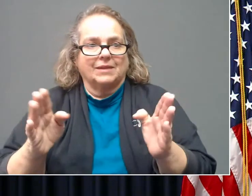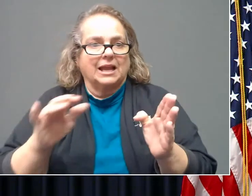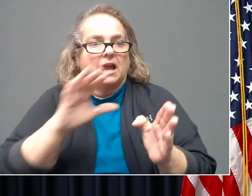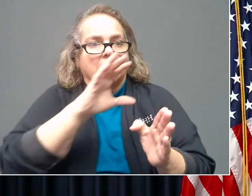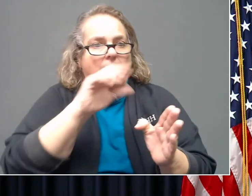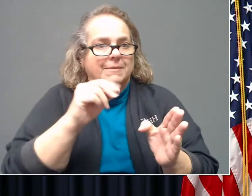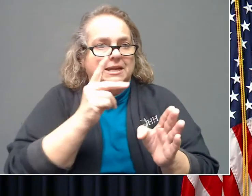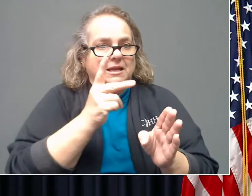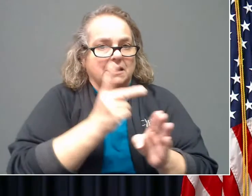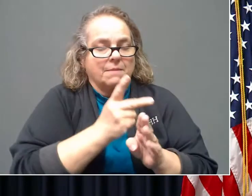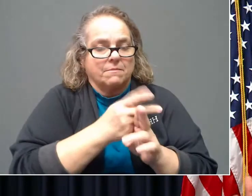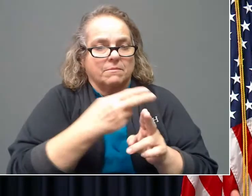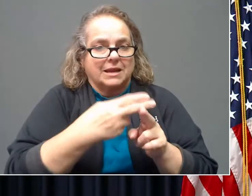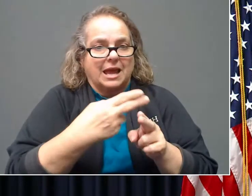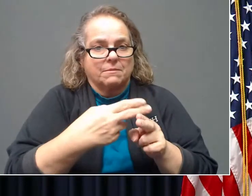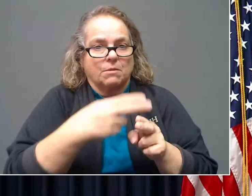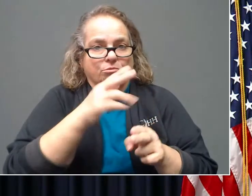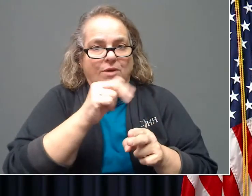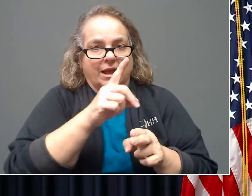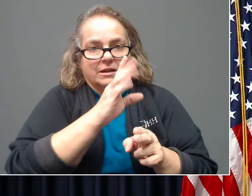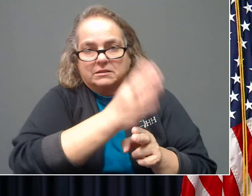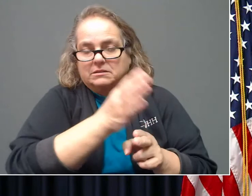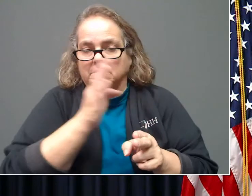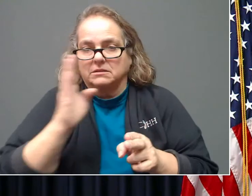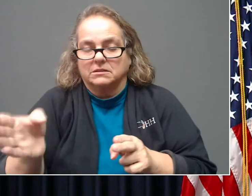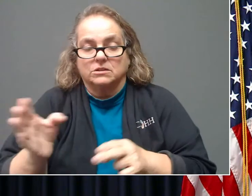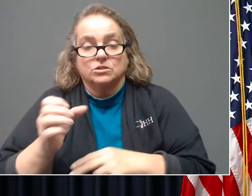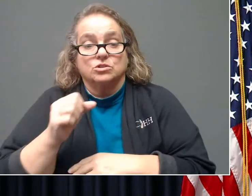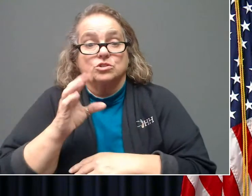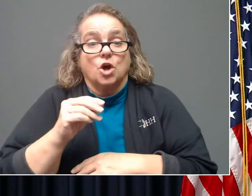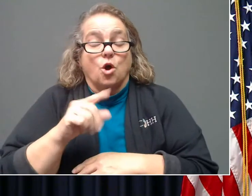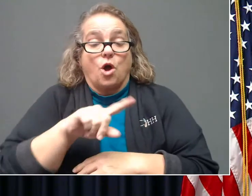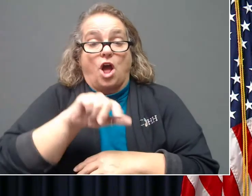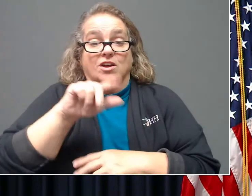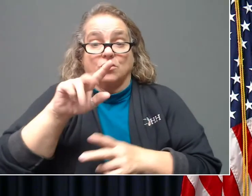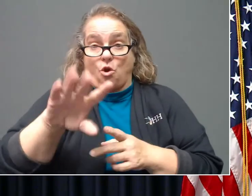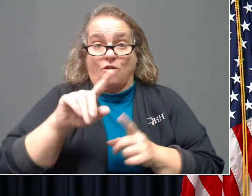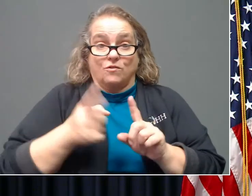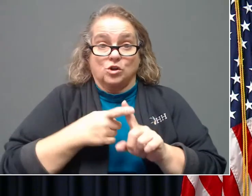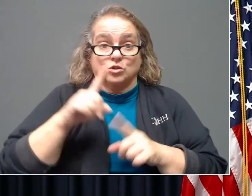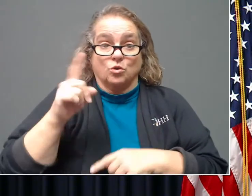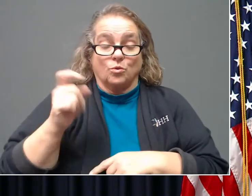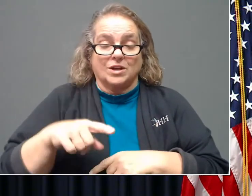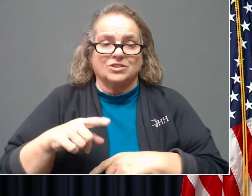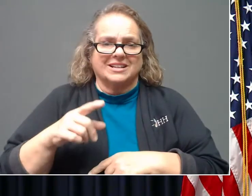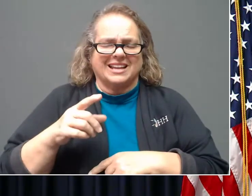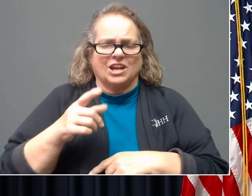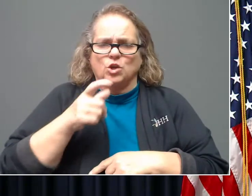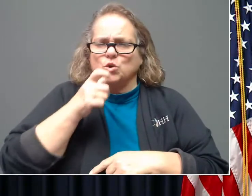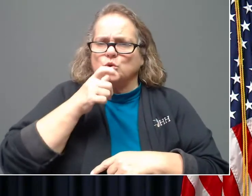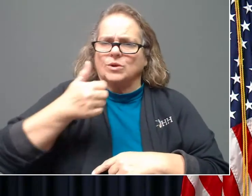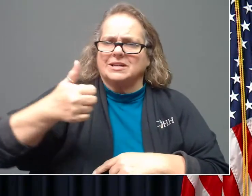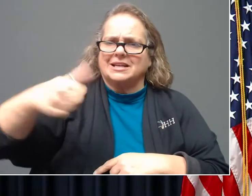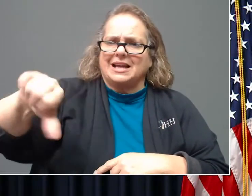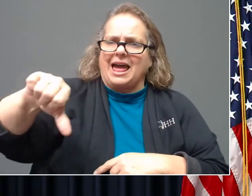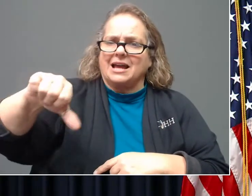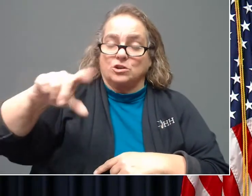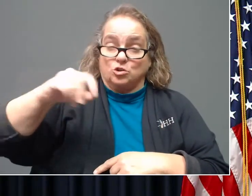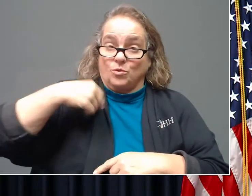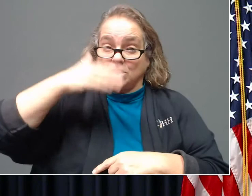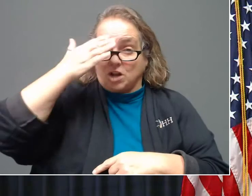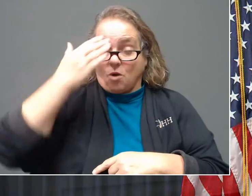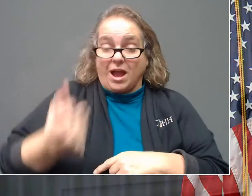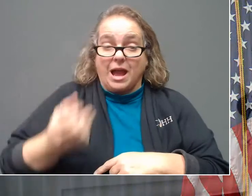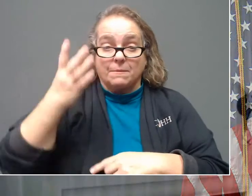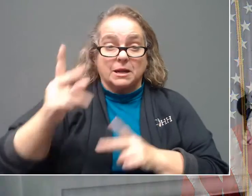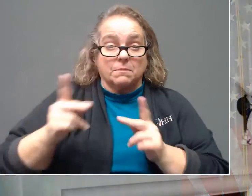I guess that question would have to be in the long-term care sector or in sectors where we know how many people there otherwise